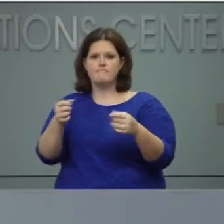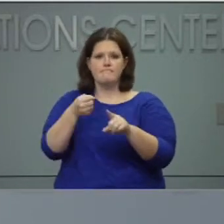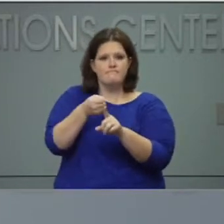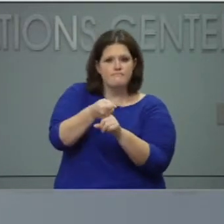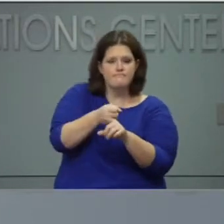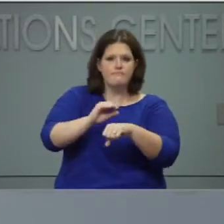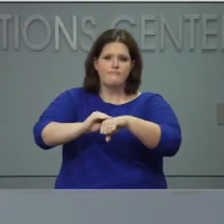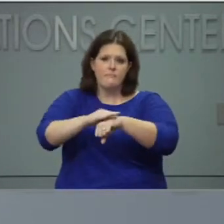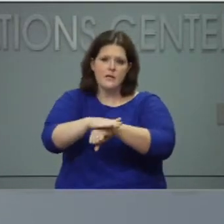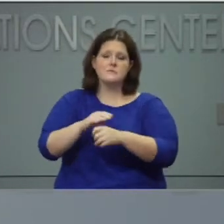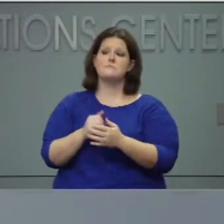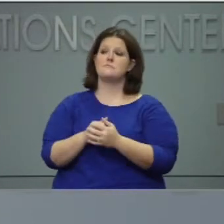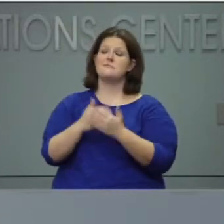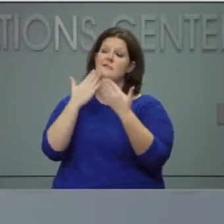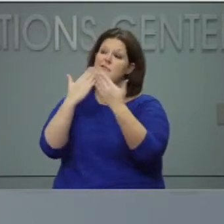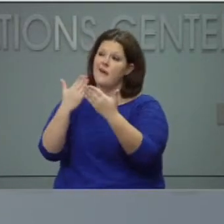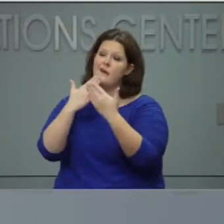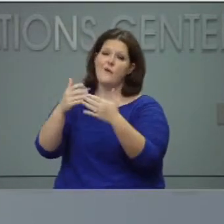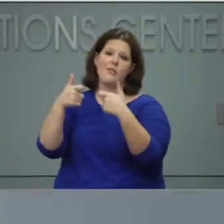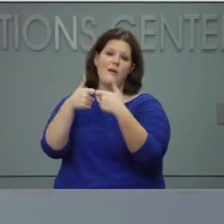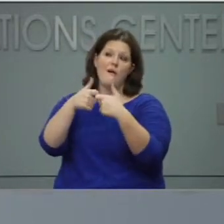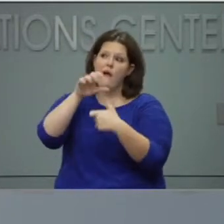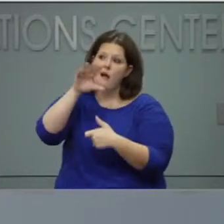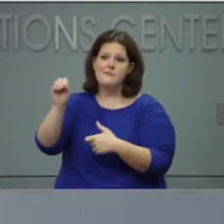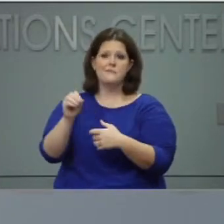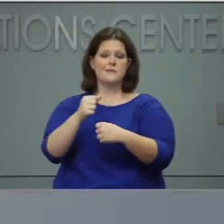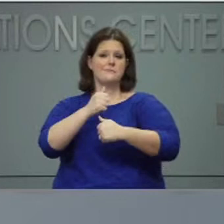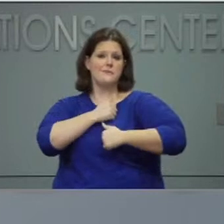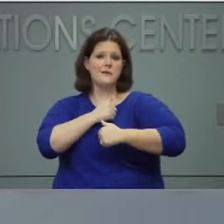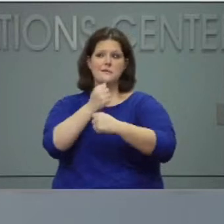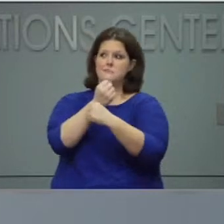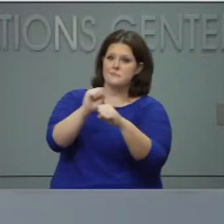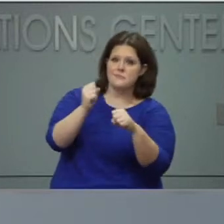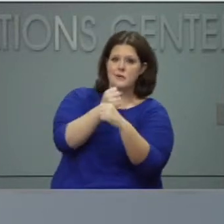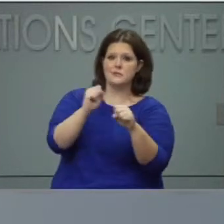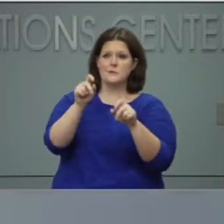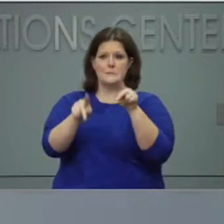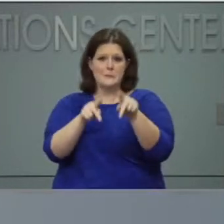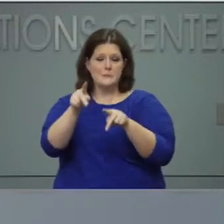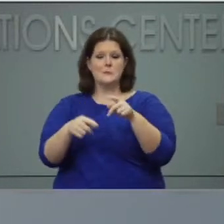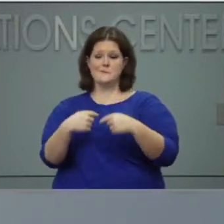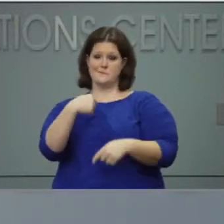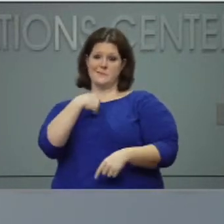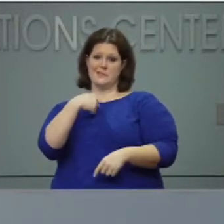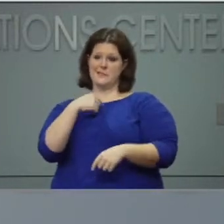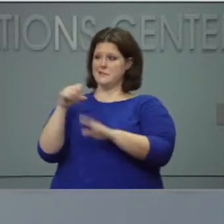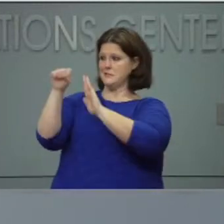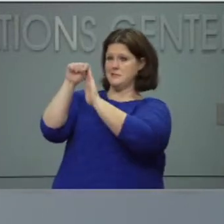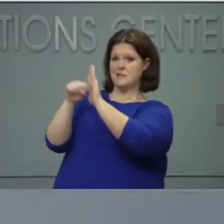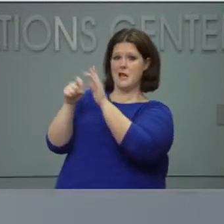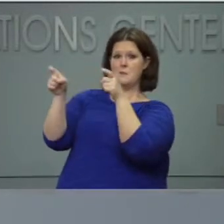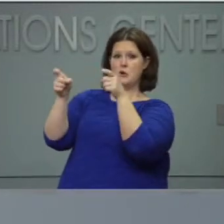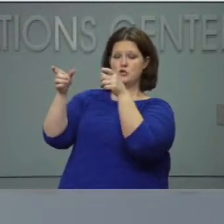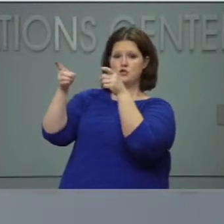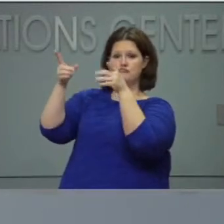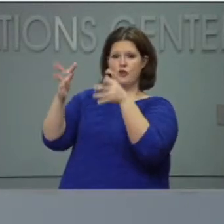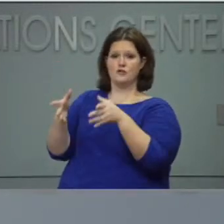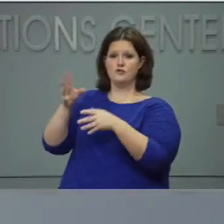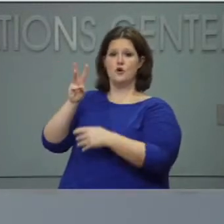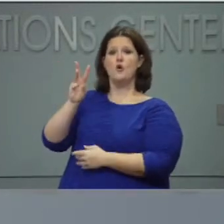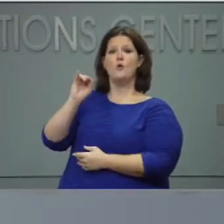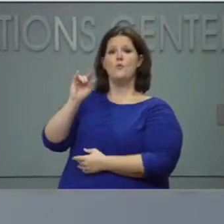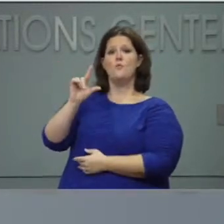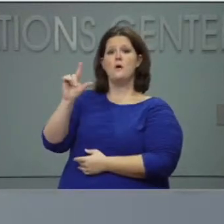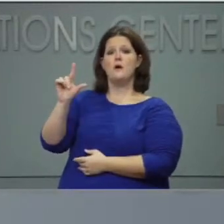efforts and power and road restoration work. I and North Carolina Emergency Management Director Will